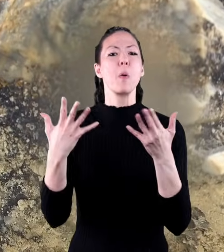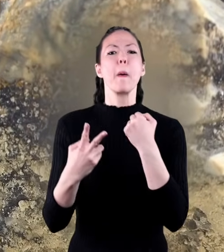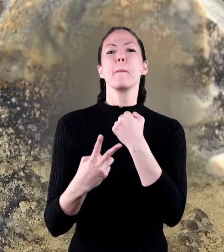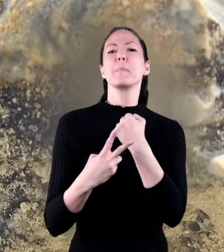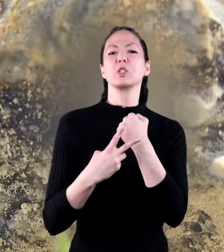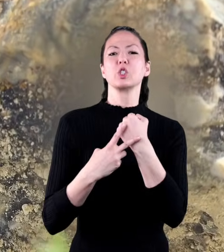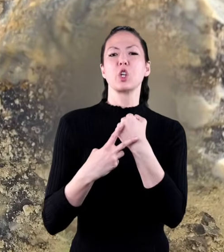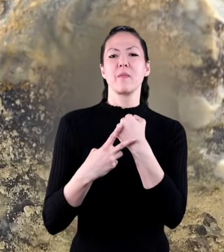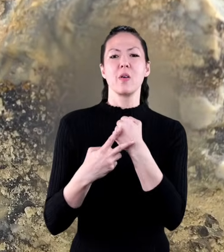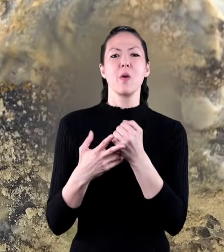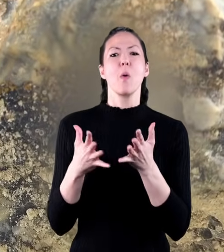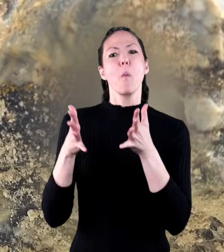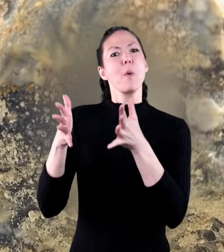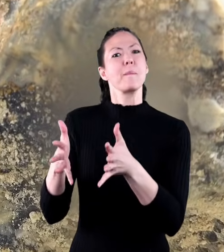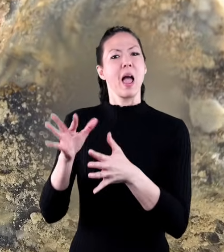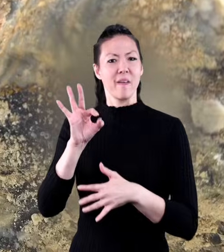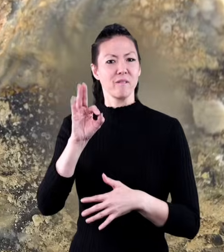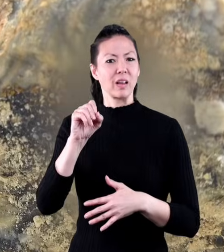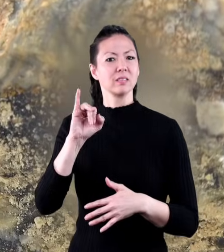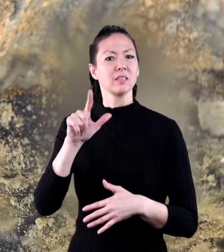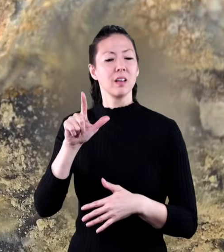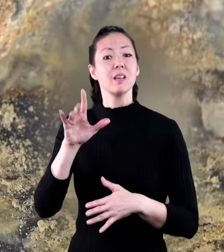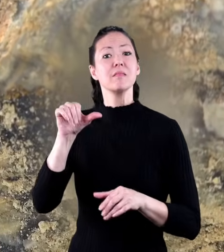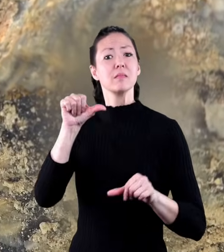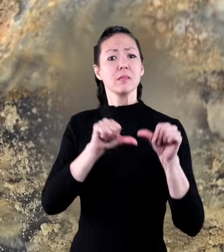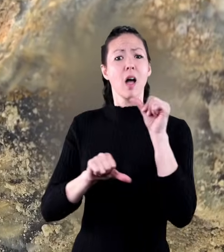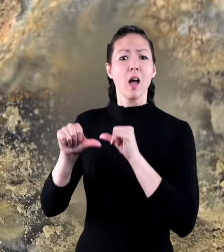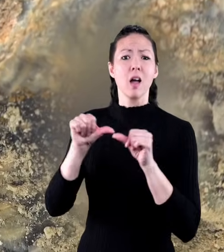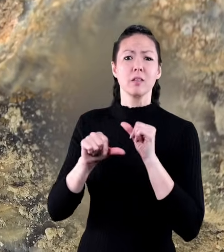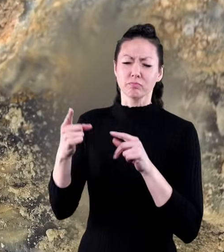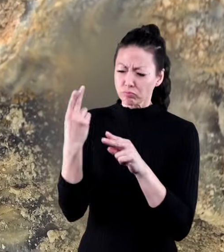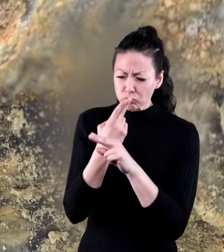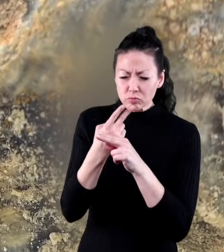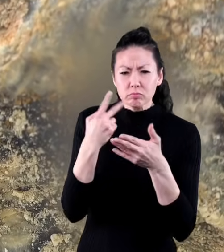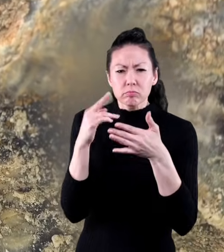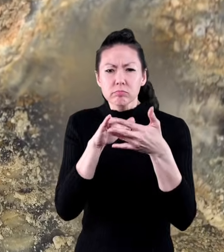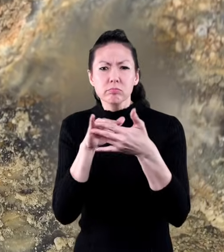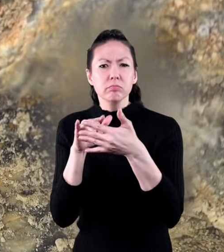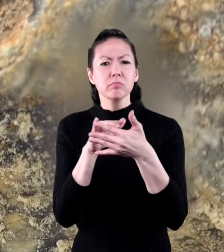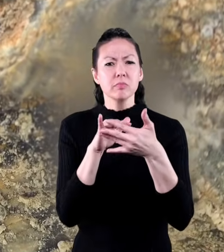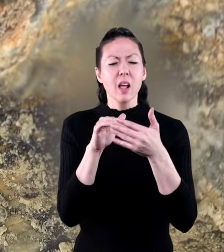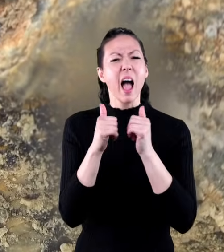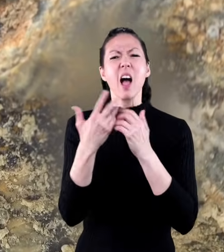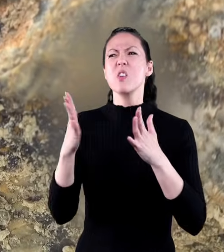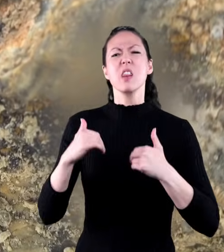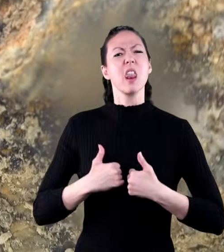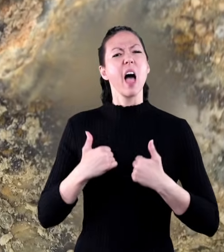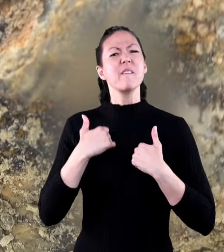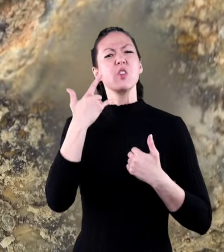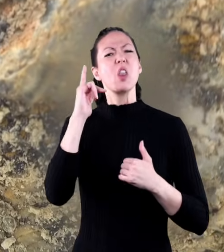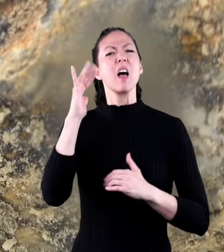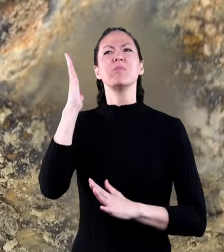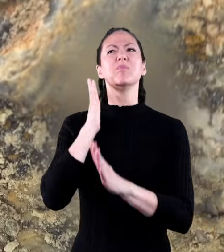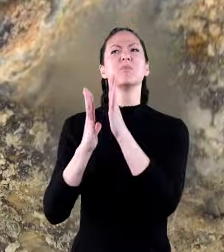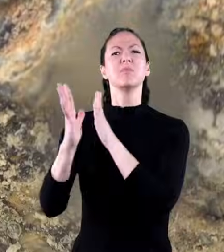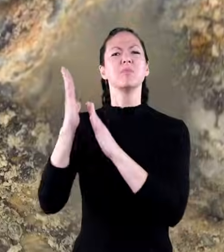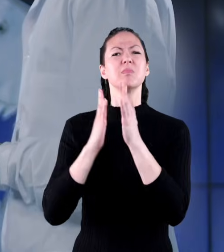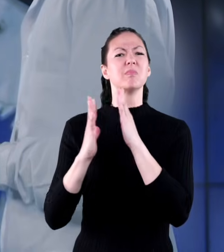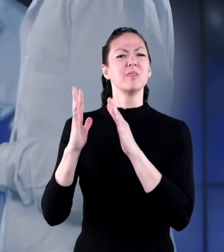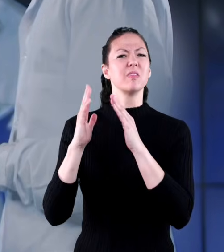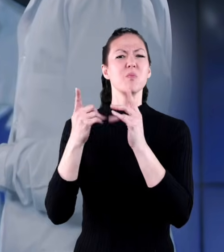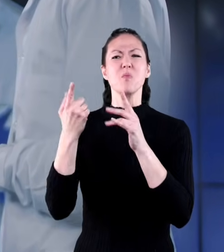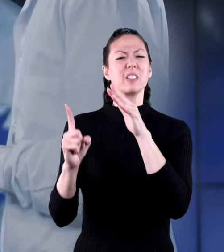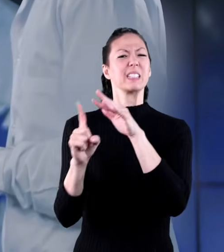preserved remains fossils, and scientists use them to figure out what life was like, way before any of us existed.